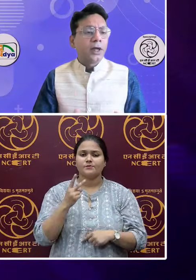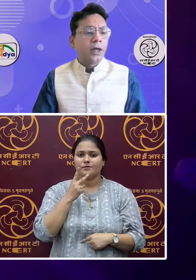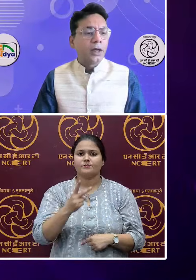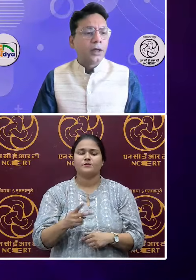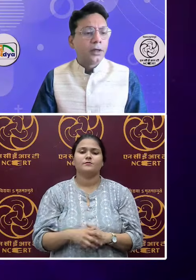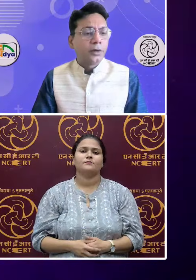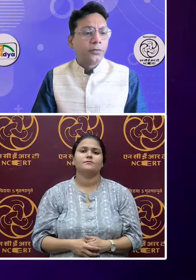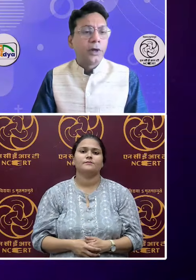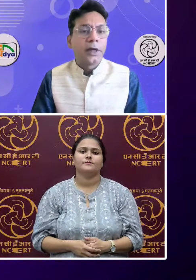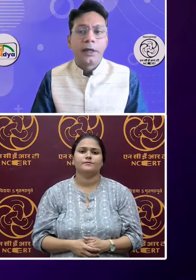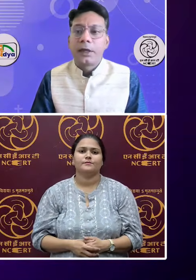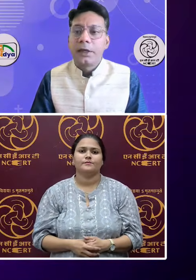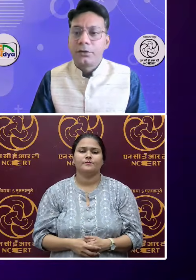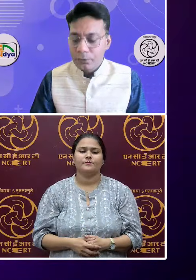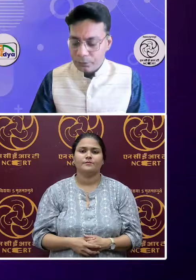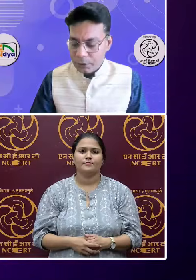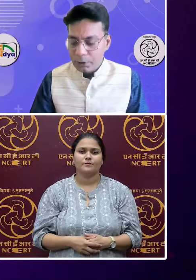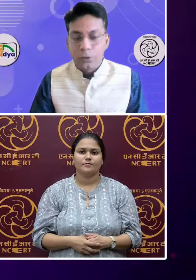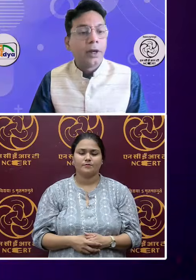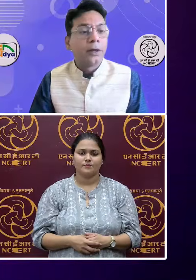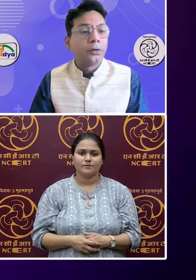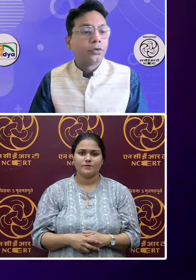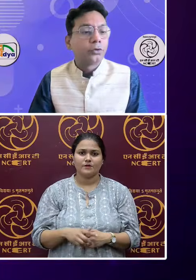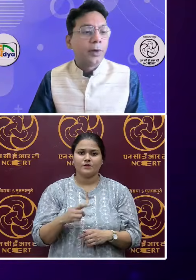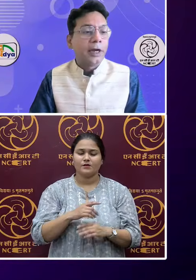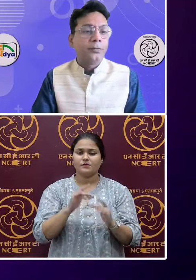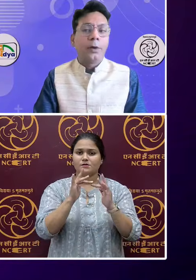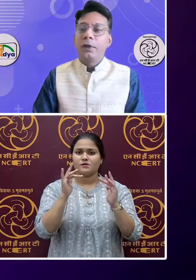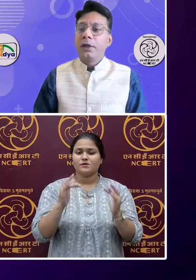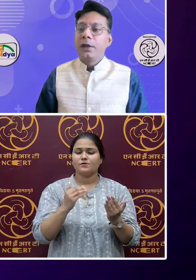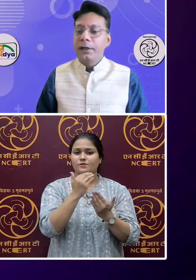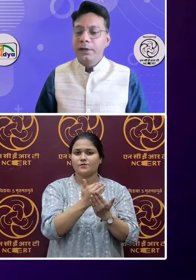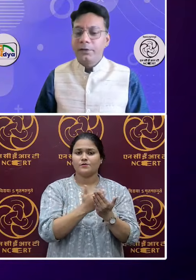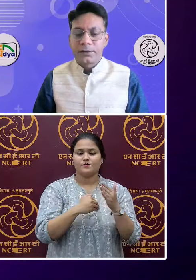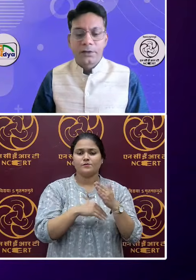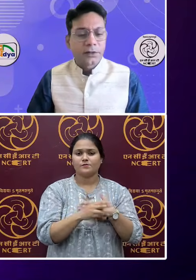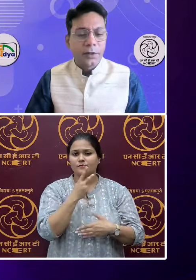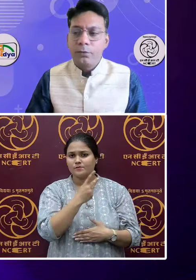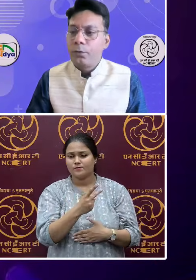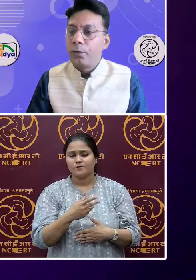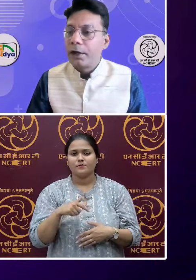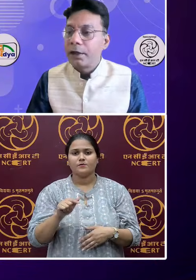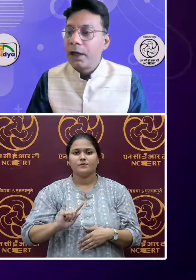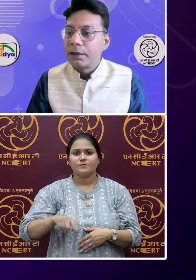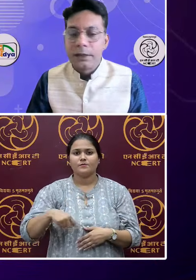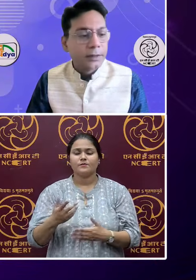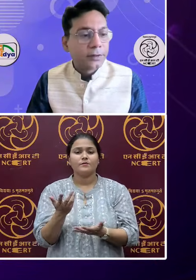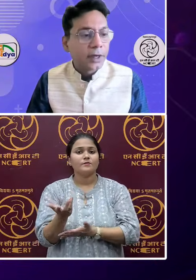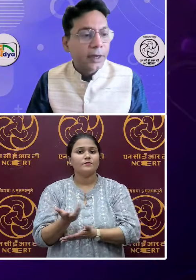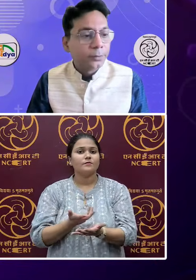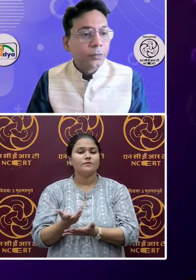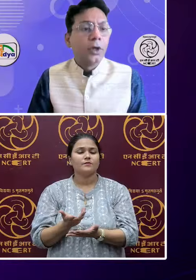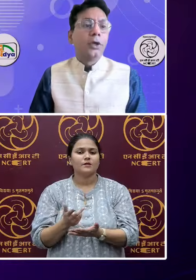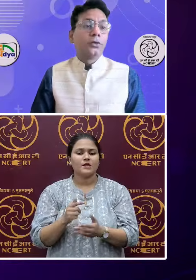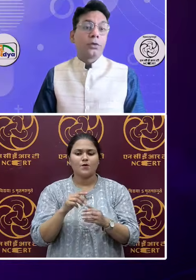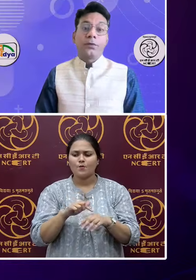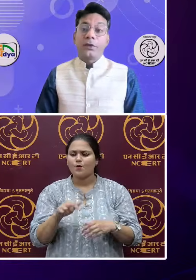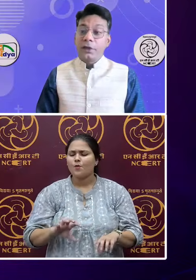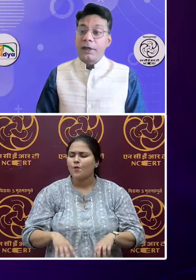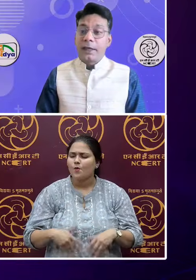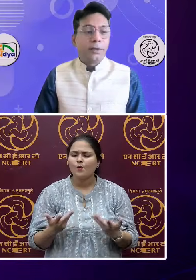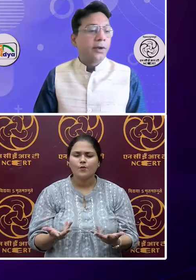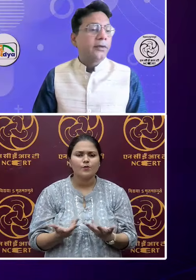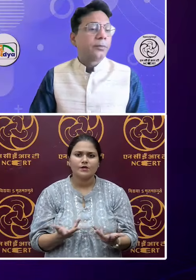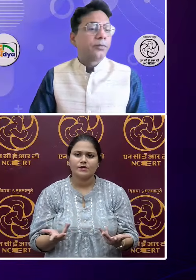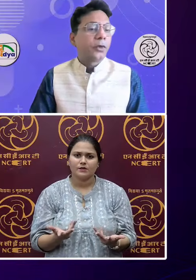are the different categories of online course platform. Let us discuss them. What are these? Correct. So the